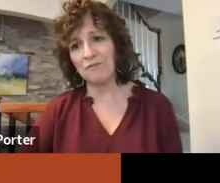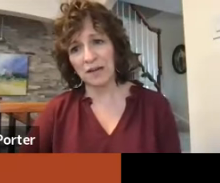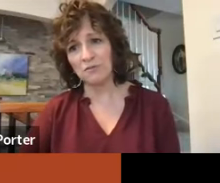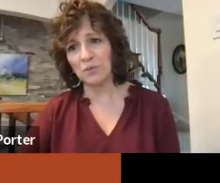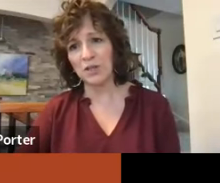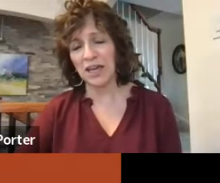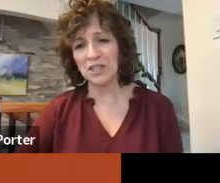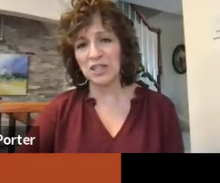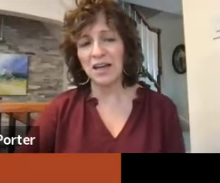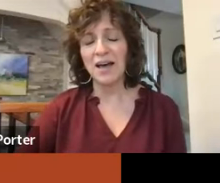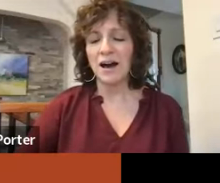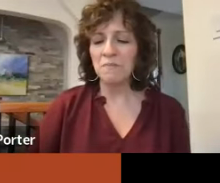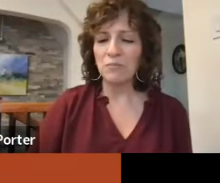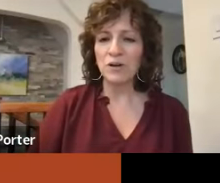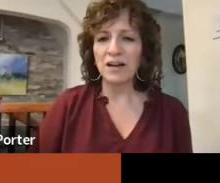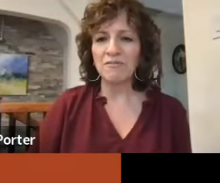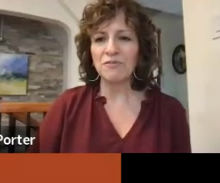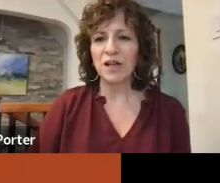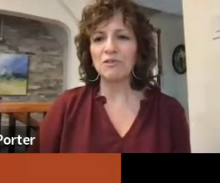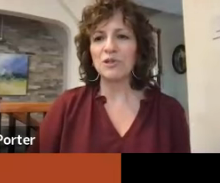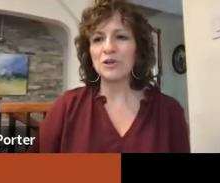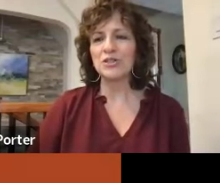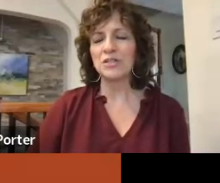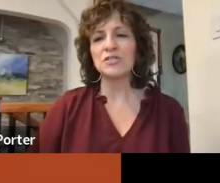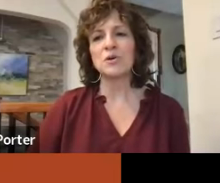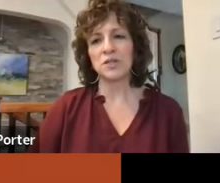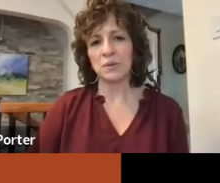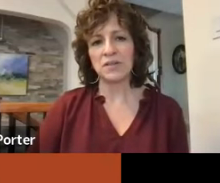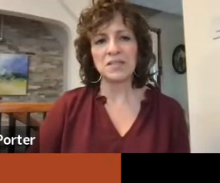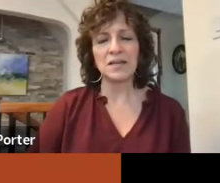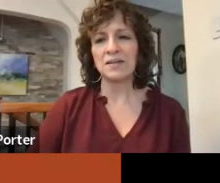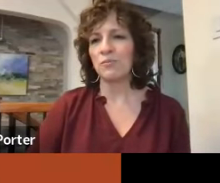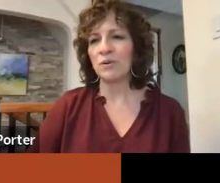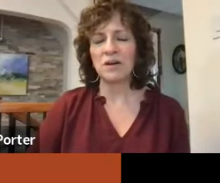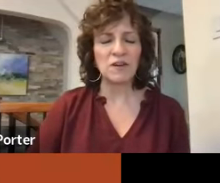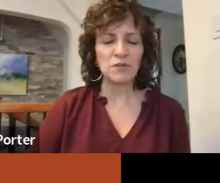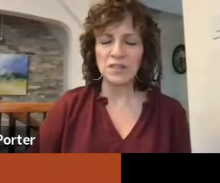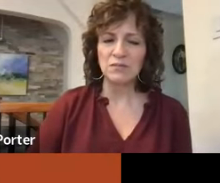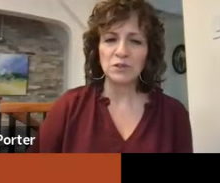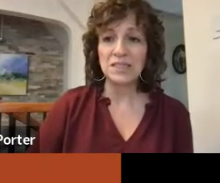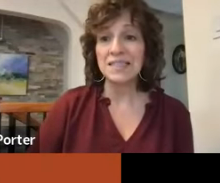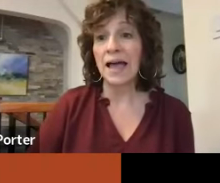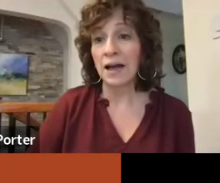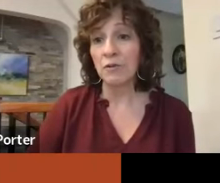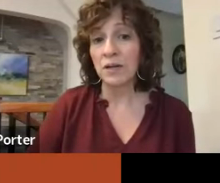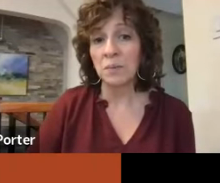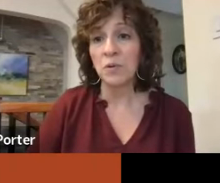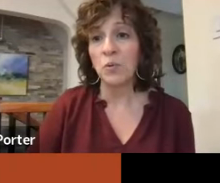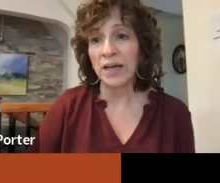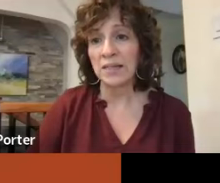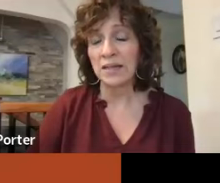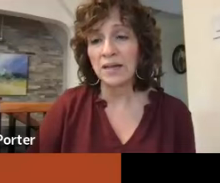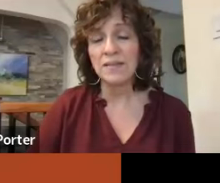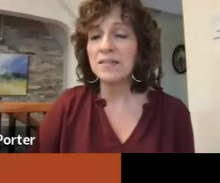was not effective communication. And what I've learned so much about this, and one of my favorite things that I've learned is this